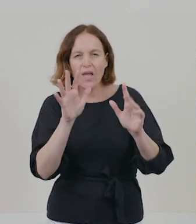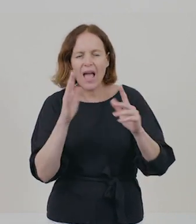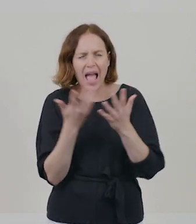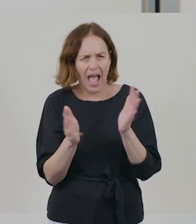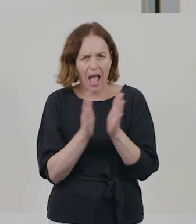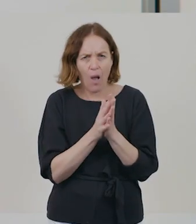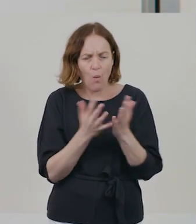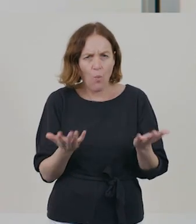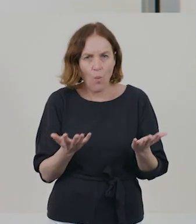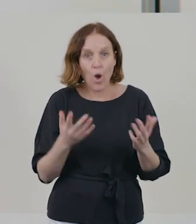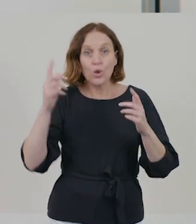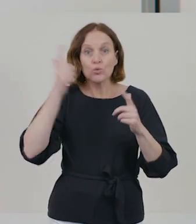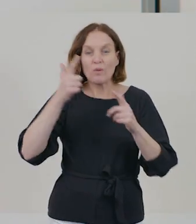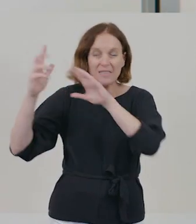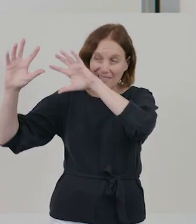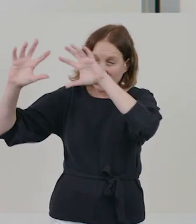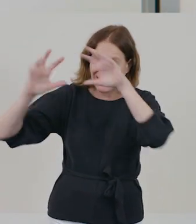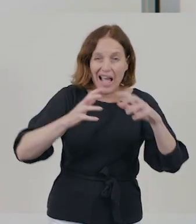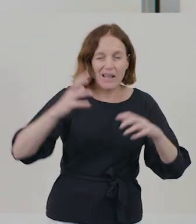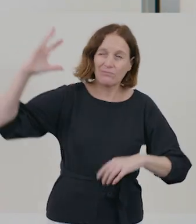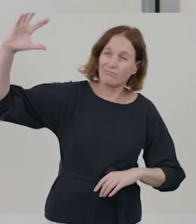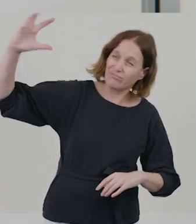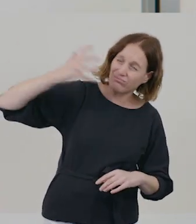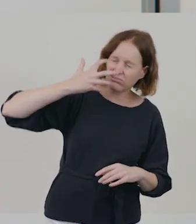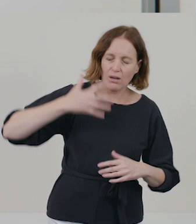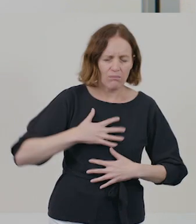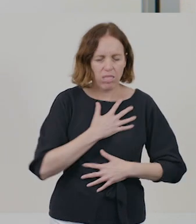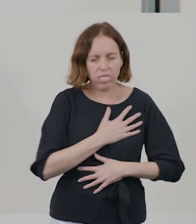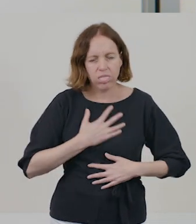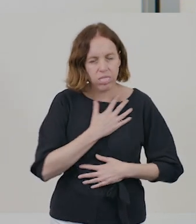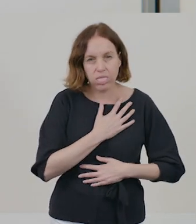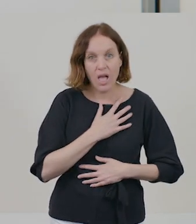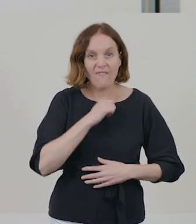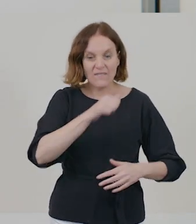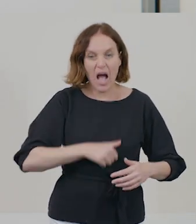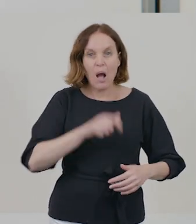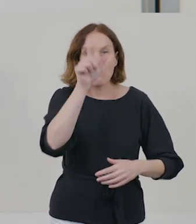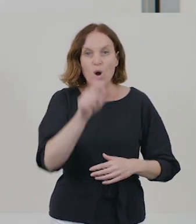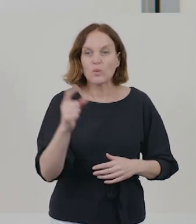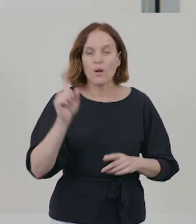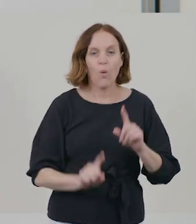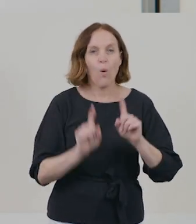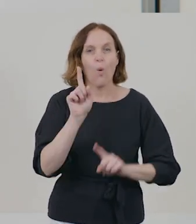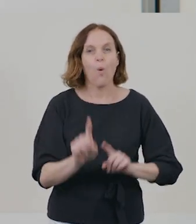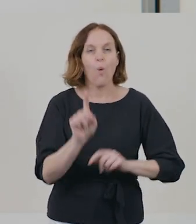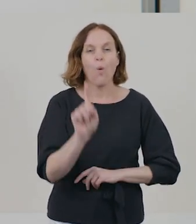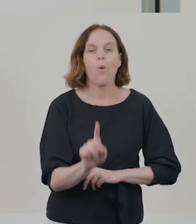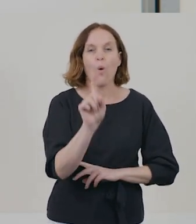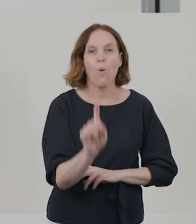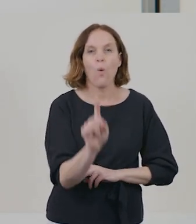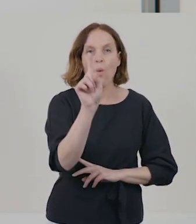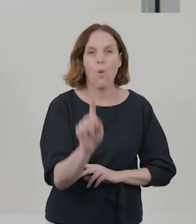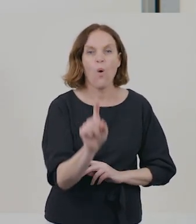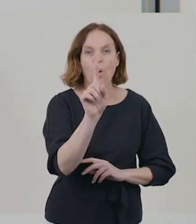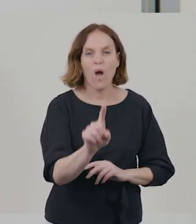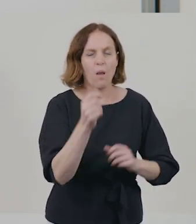farmer? Too much sun might make them feel unwell, just like the painter. So if a farmer walked across their land, they would